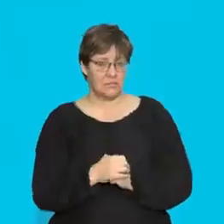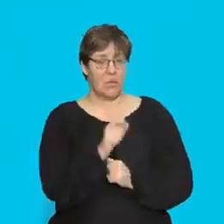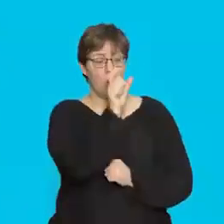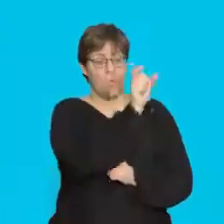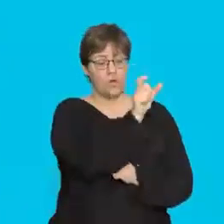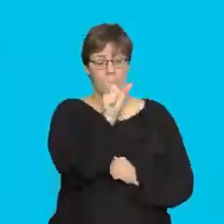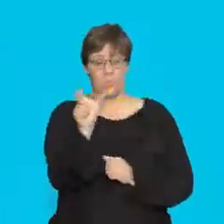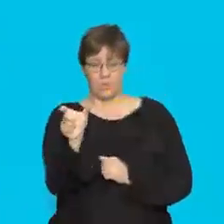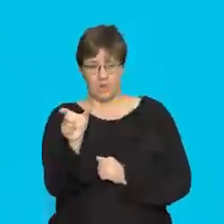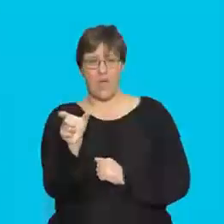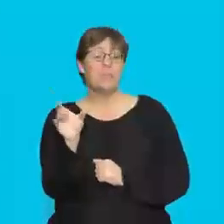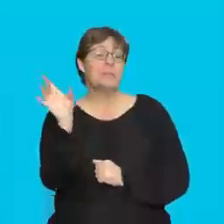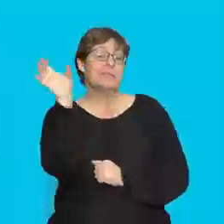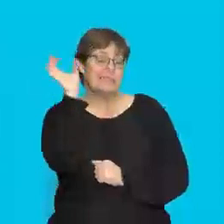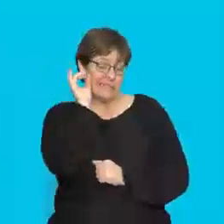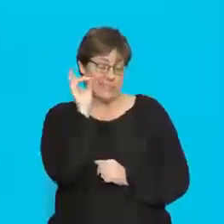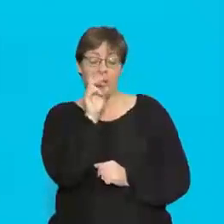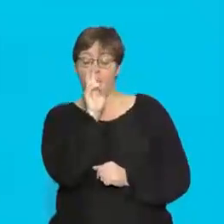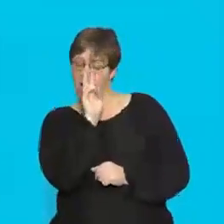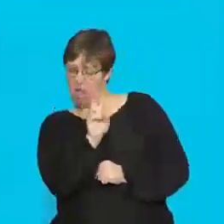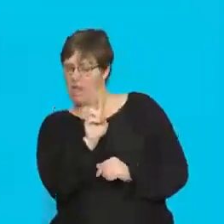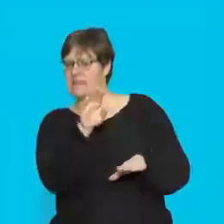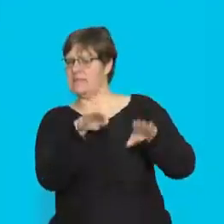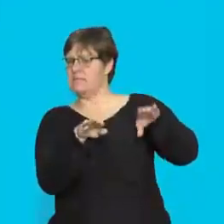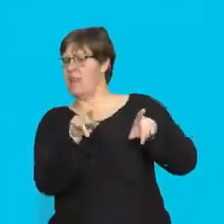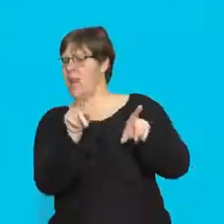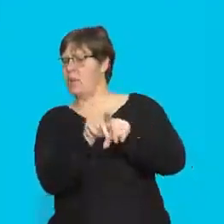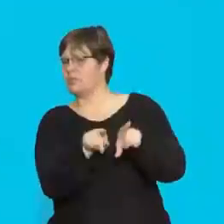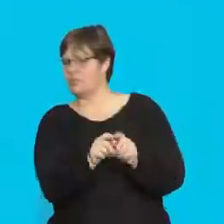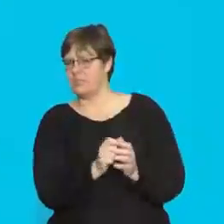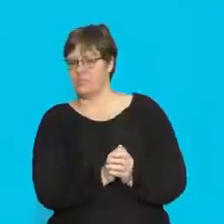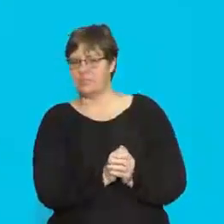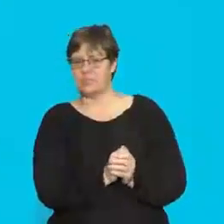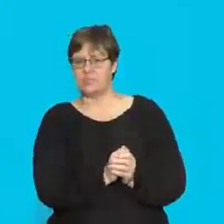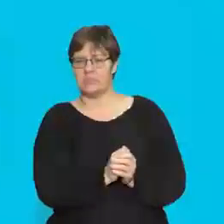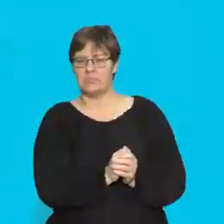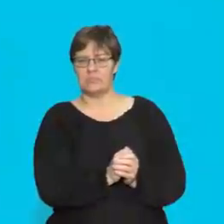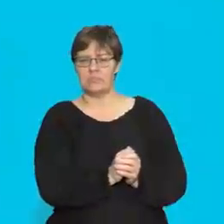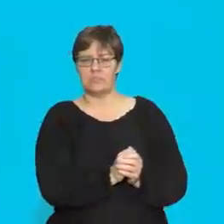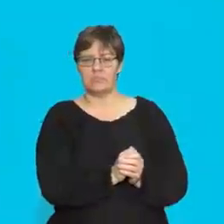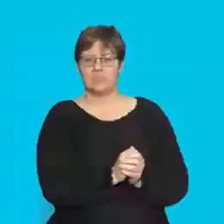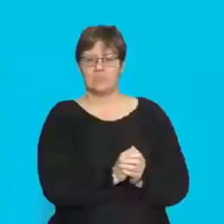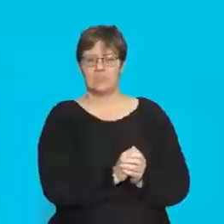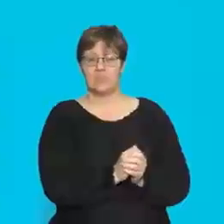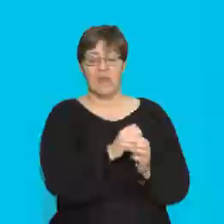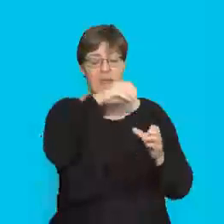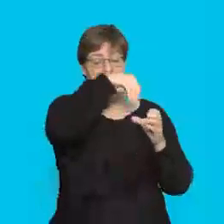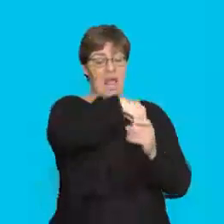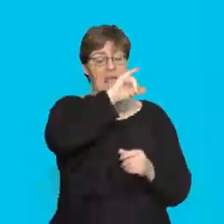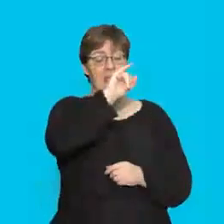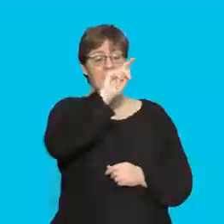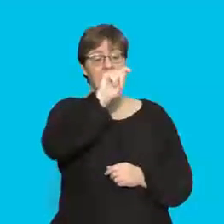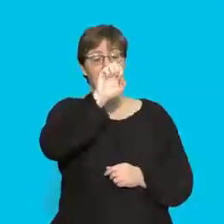the two, and the two terms sound very similar. They are